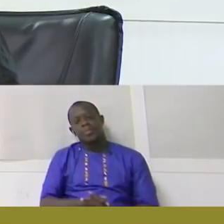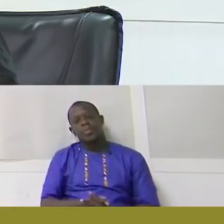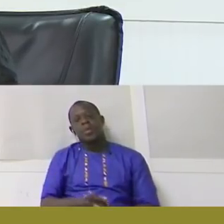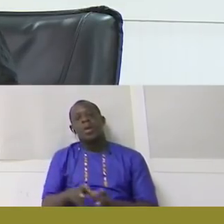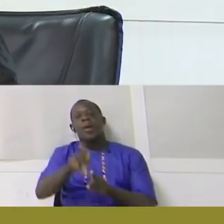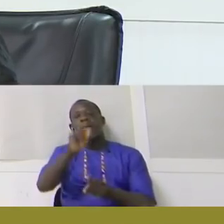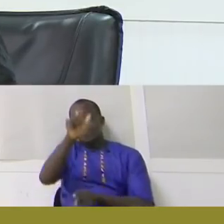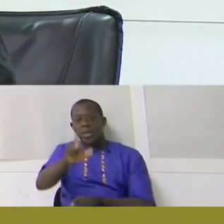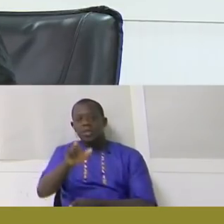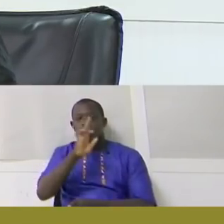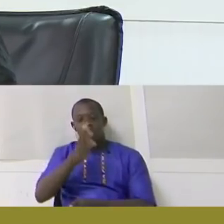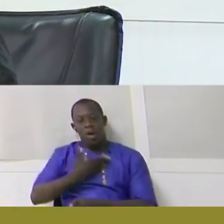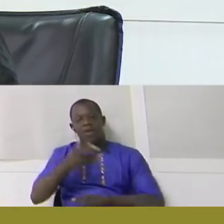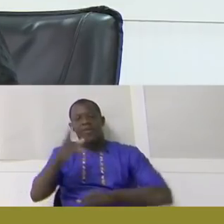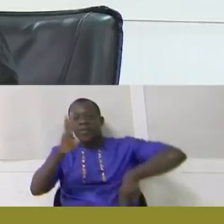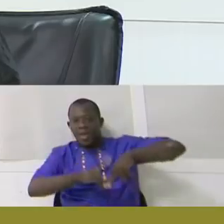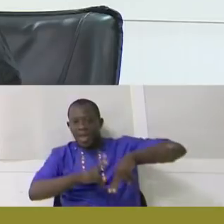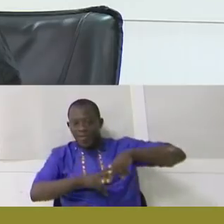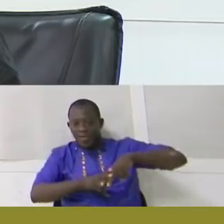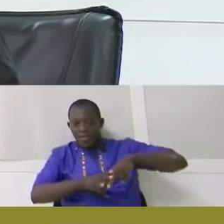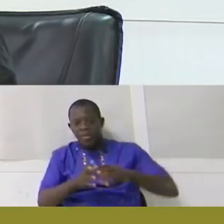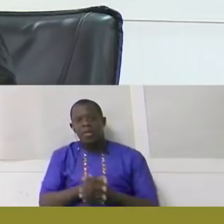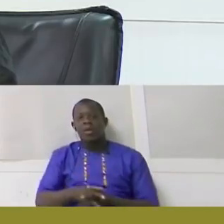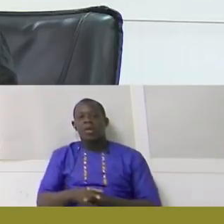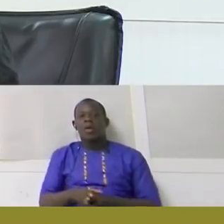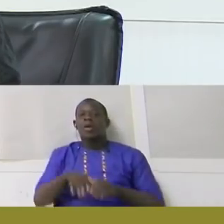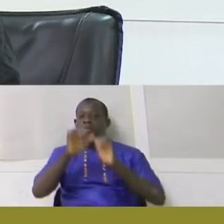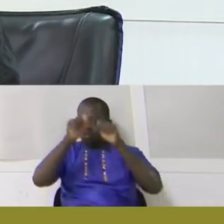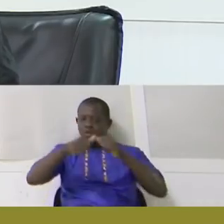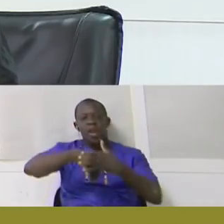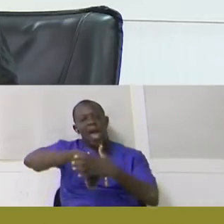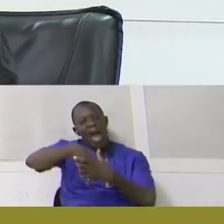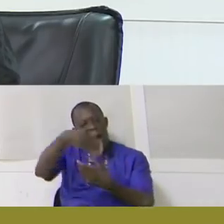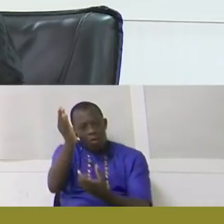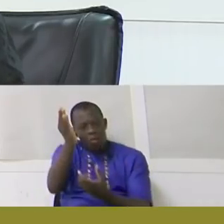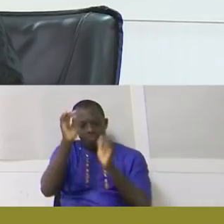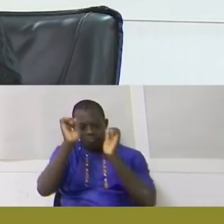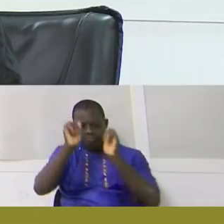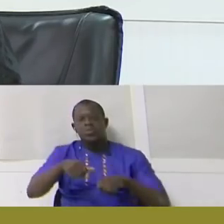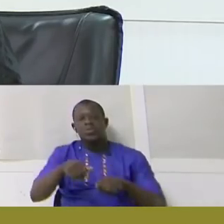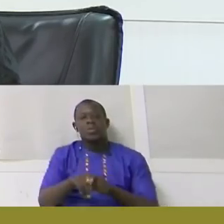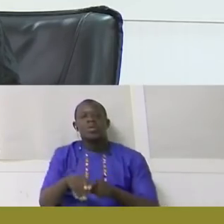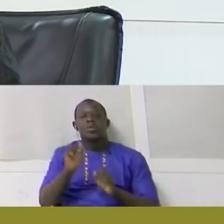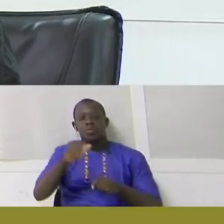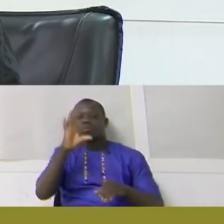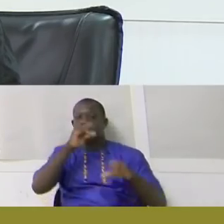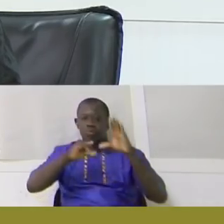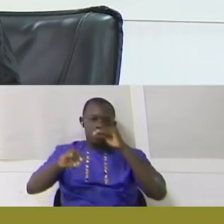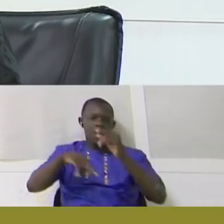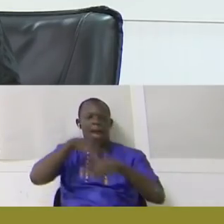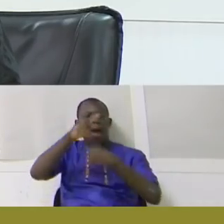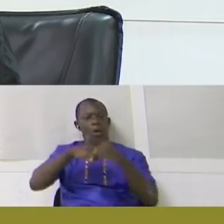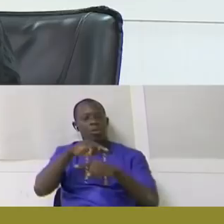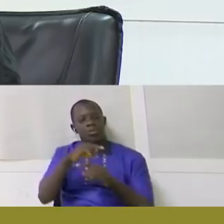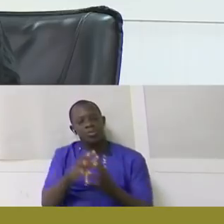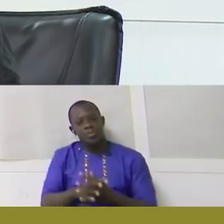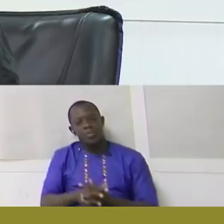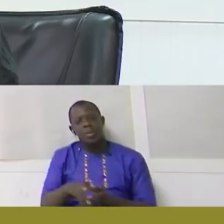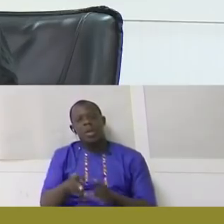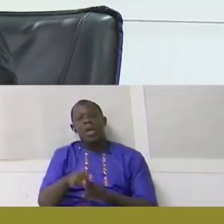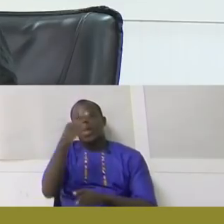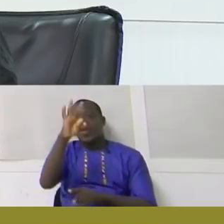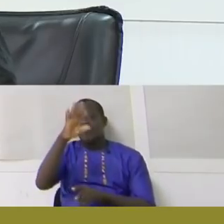am HIV those living with HIV dinañ mëna gëna ci they would be able to come out ñu ñoo wax and say té